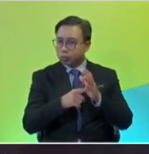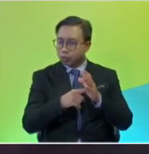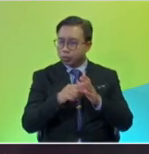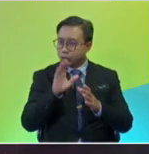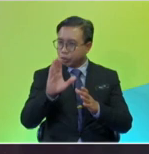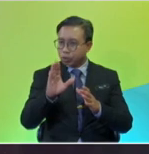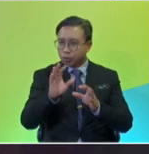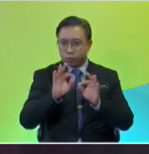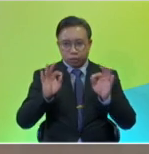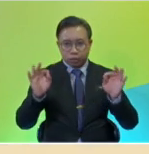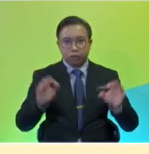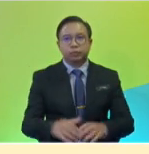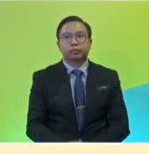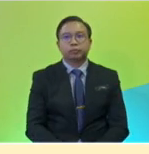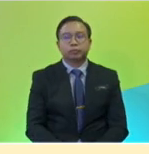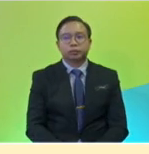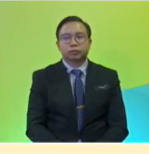sentence first and then read it out loud.